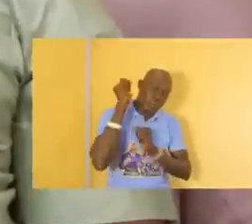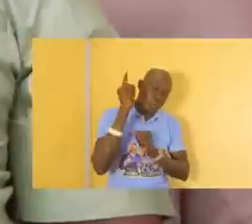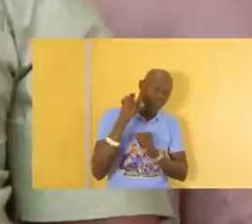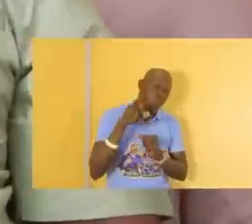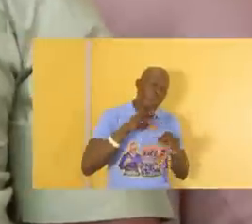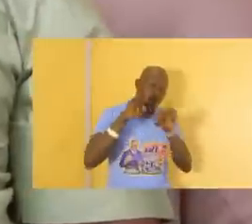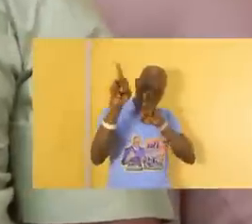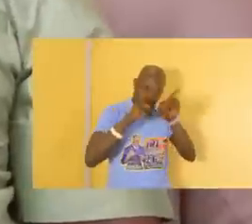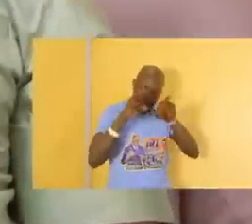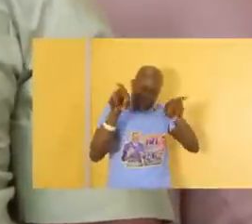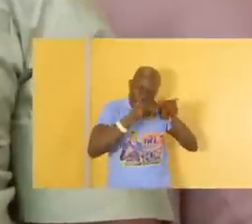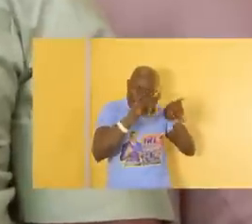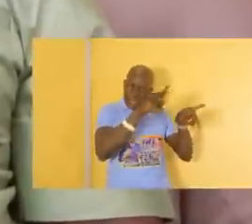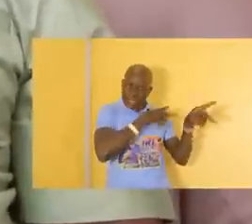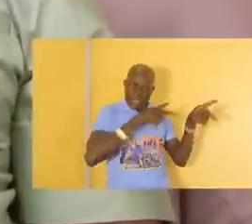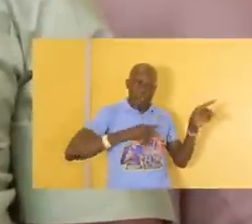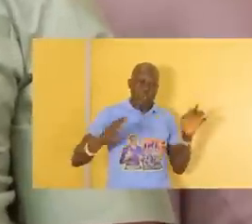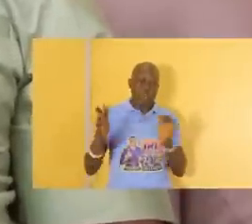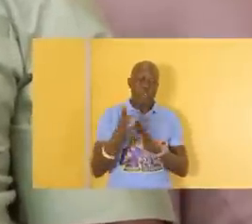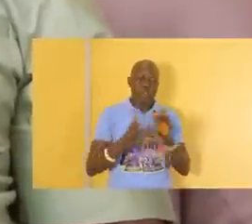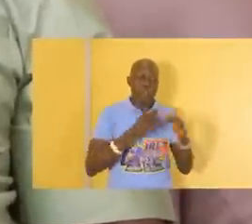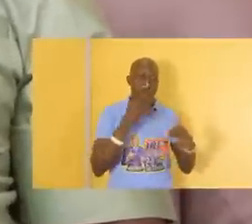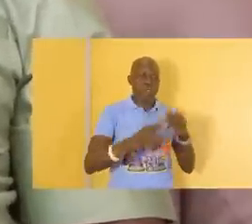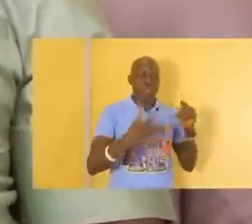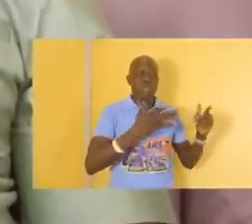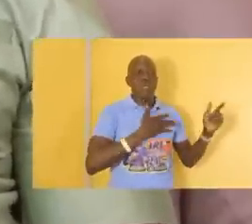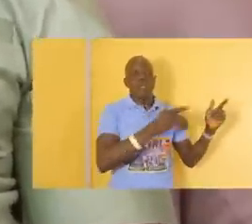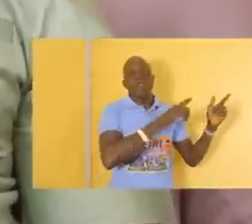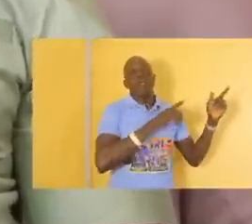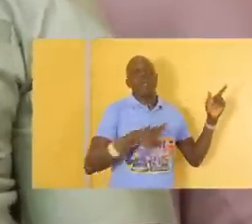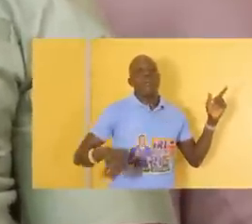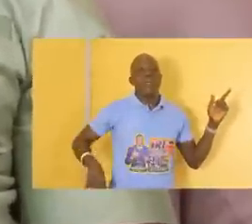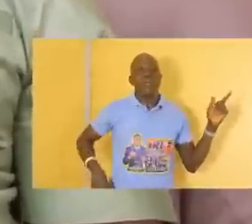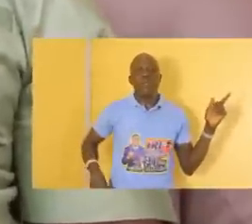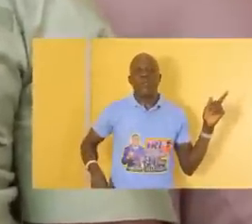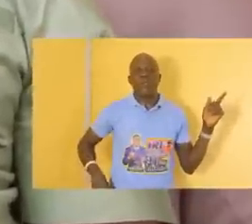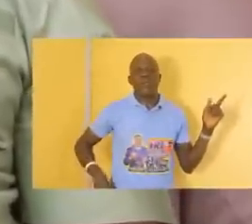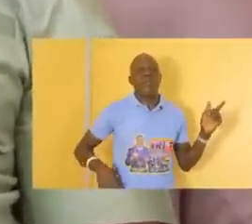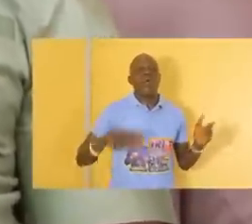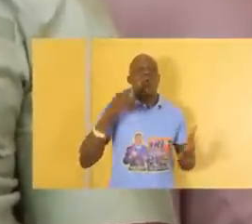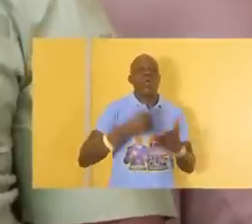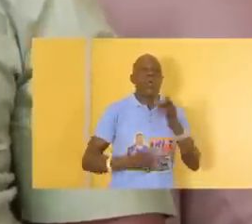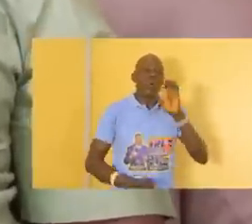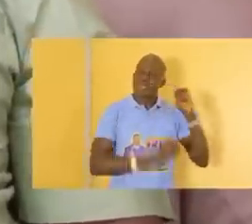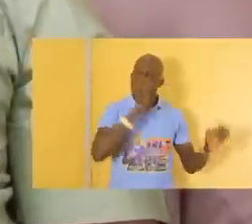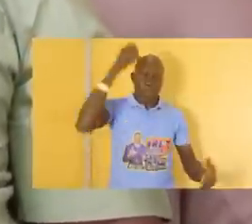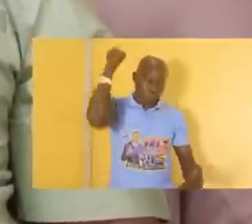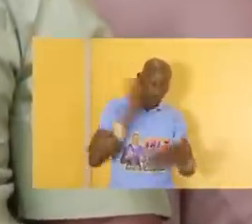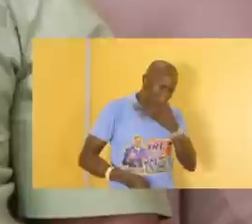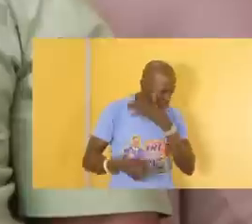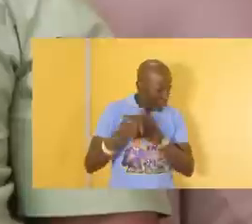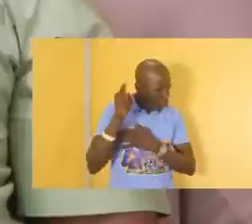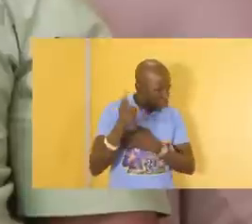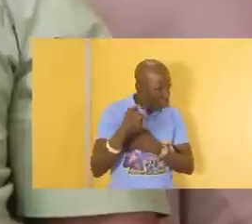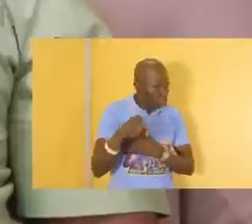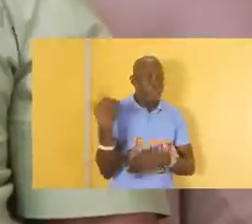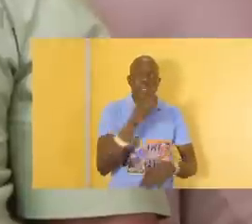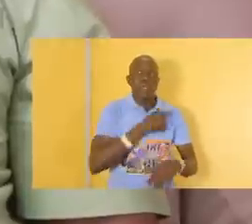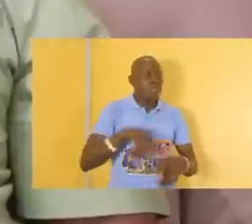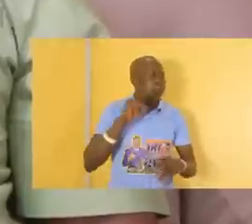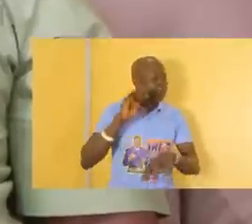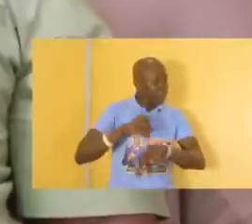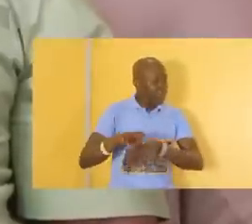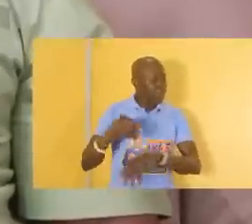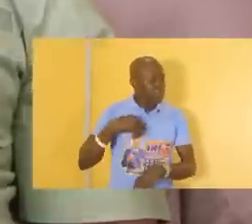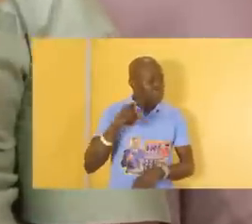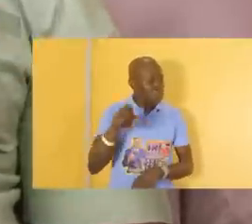with you. Reign as King. In Jesus' name, my Lord. To ban now, Whatever will cost you, let it cost you. The